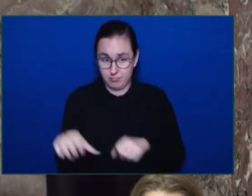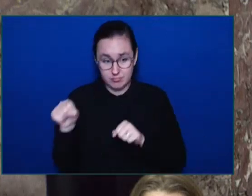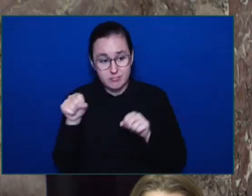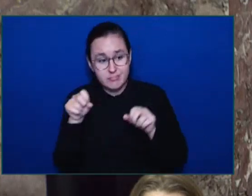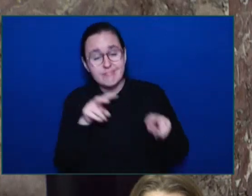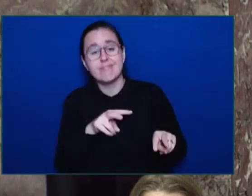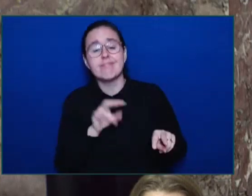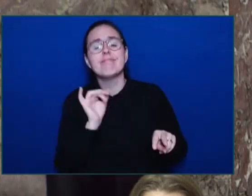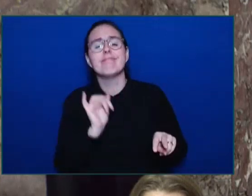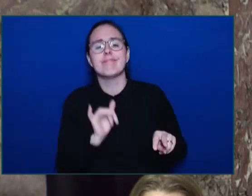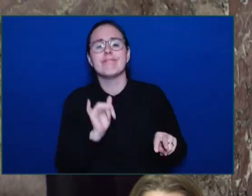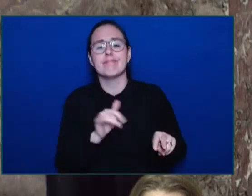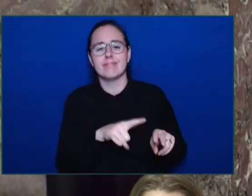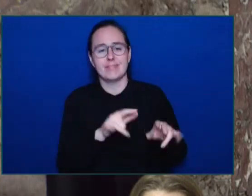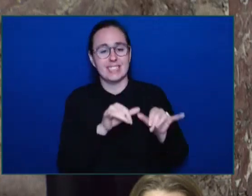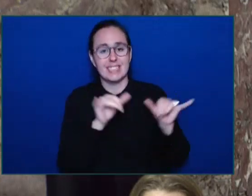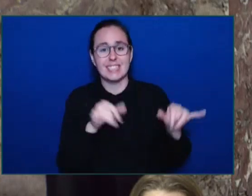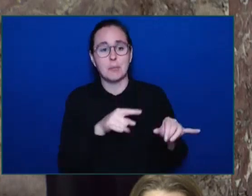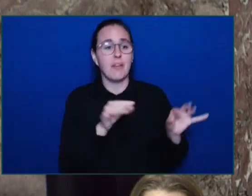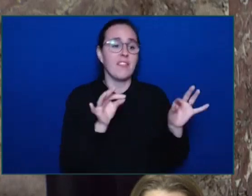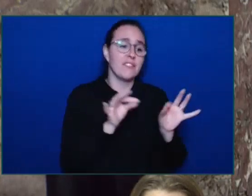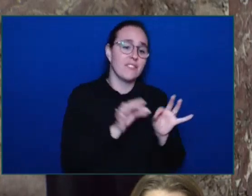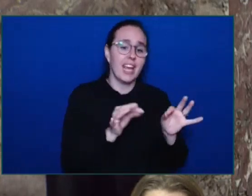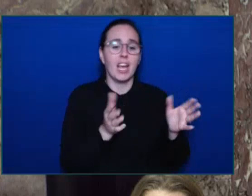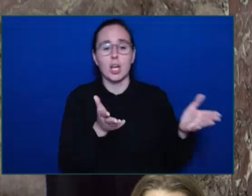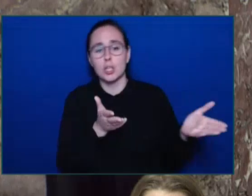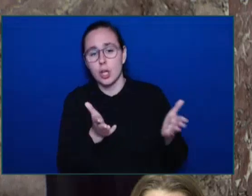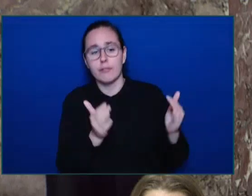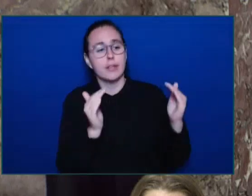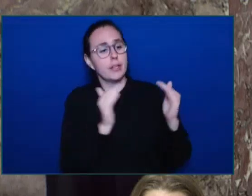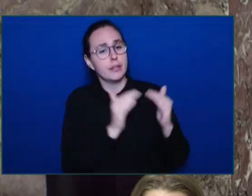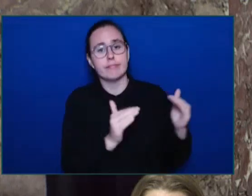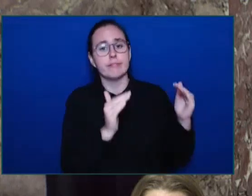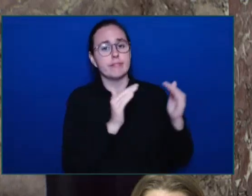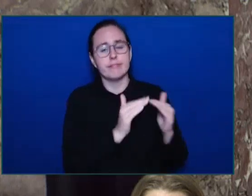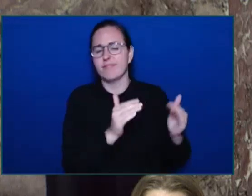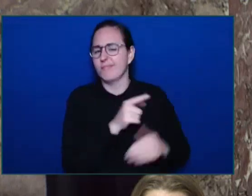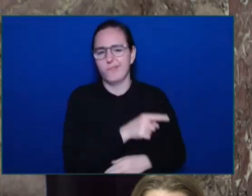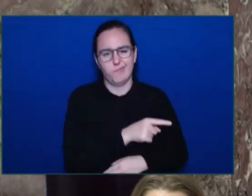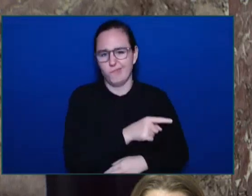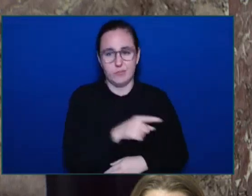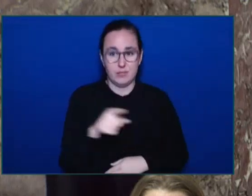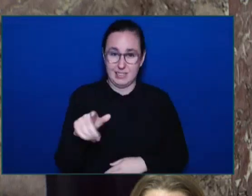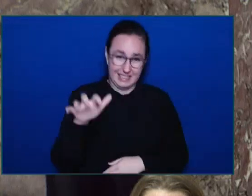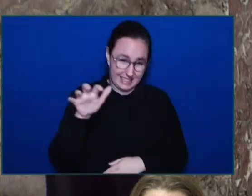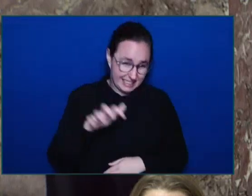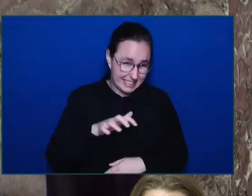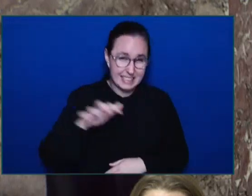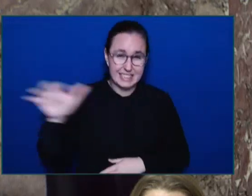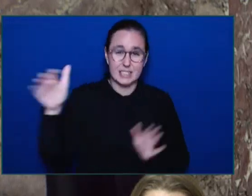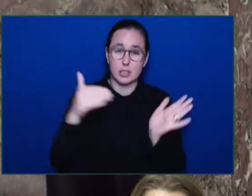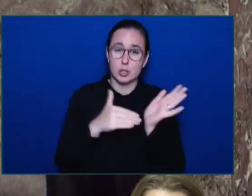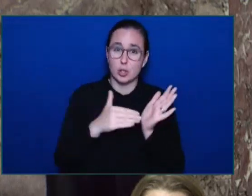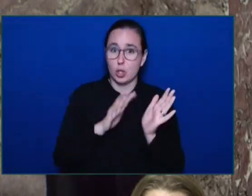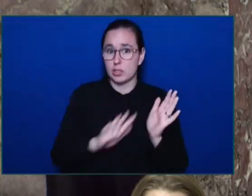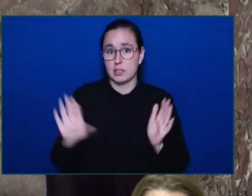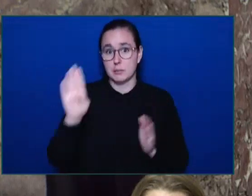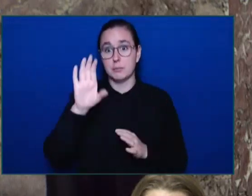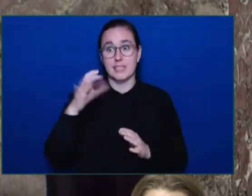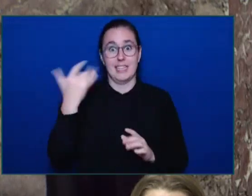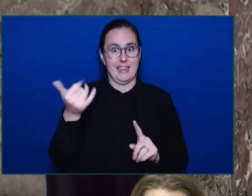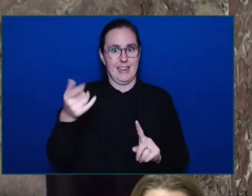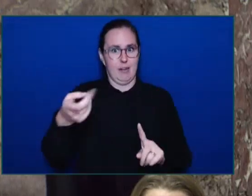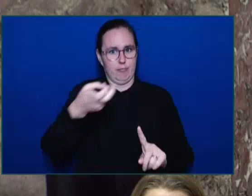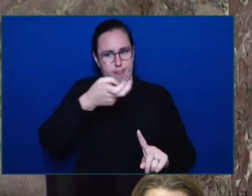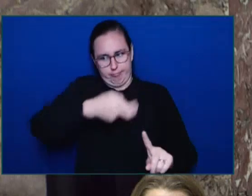including 480 who didn't previously provide family practice, have joined the new payment model. Why was that successful?